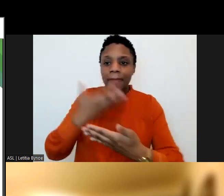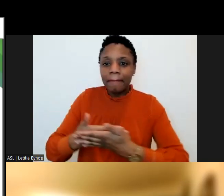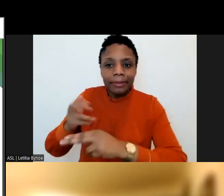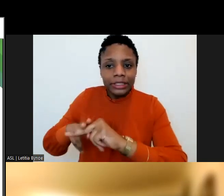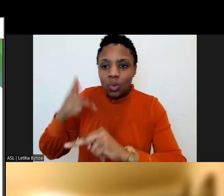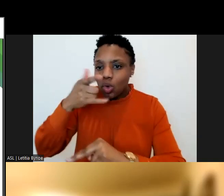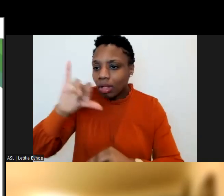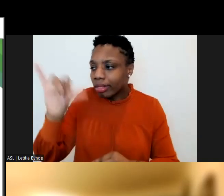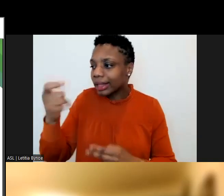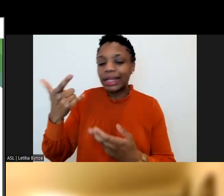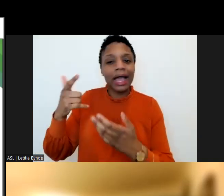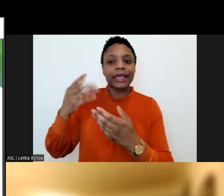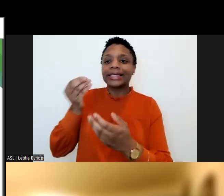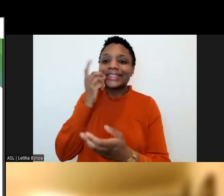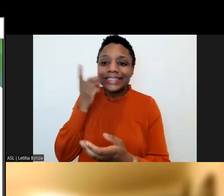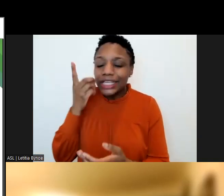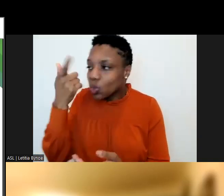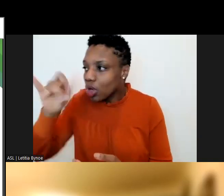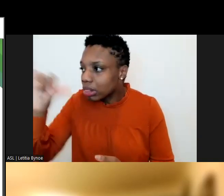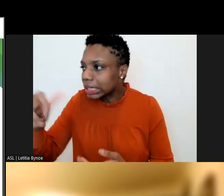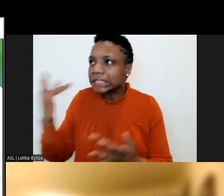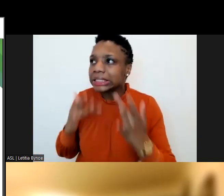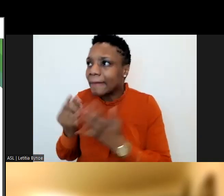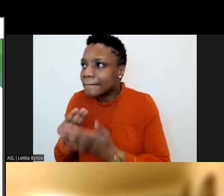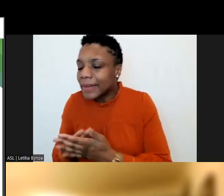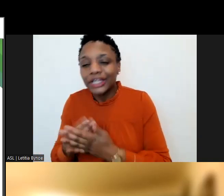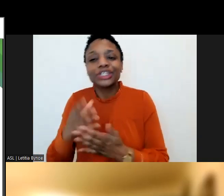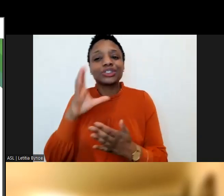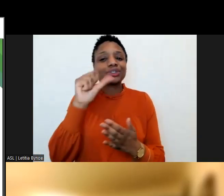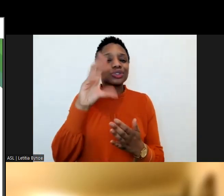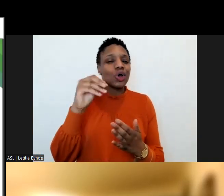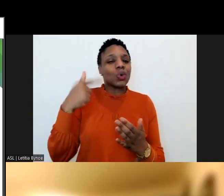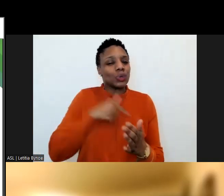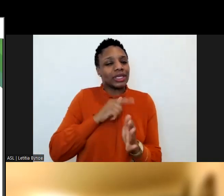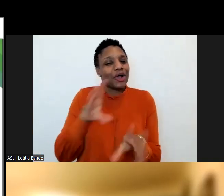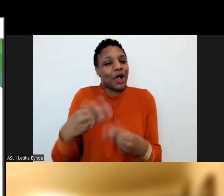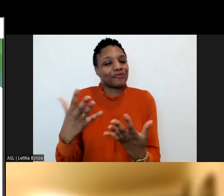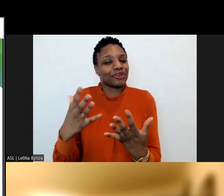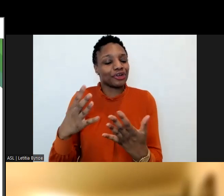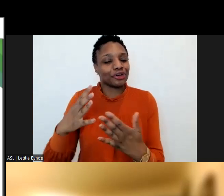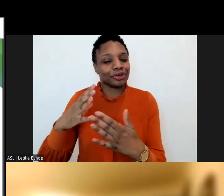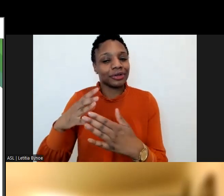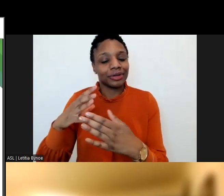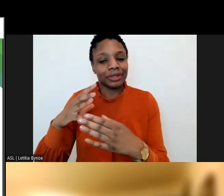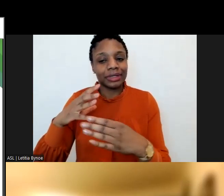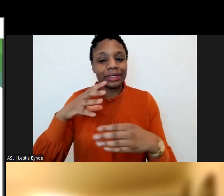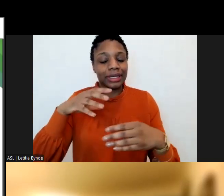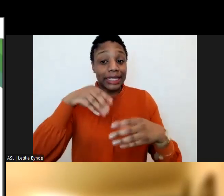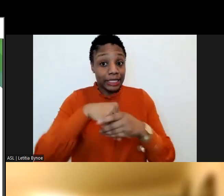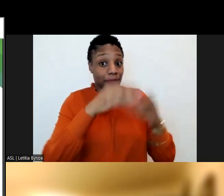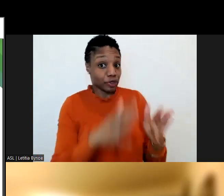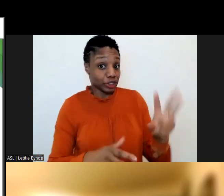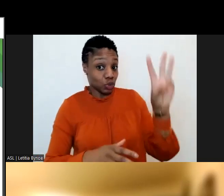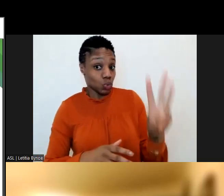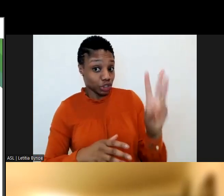address all of those barriers. So the next meeting will be hybrid. So it will be in person in Worcester with a